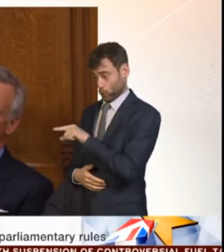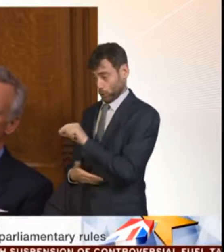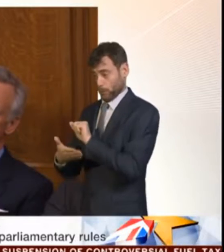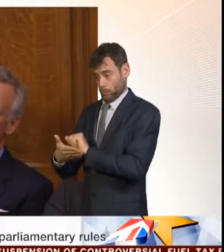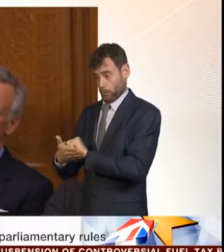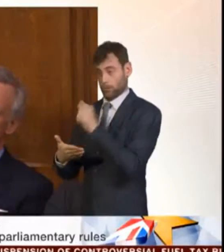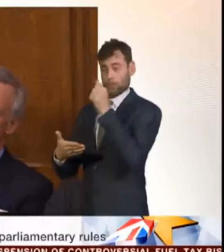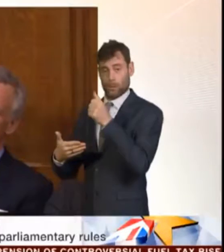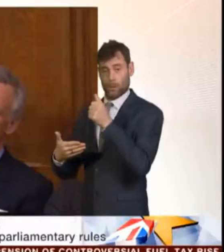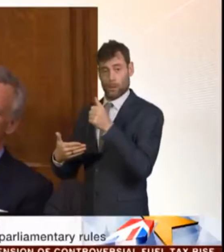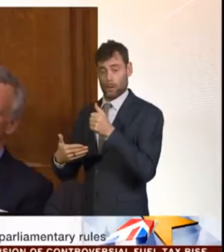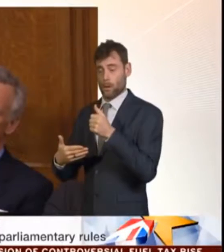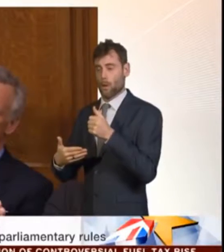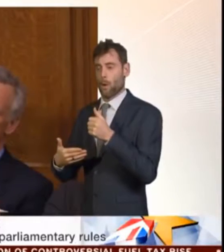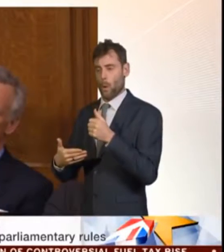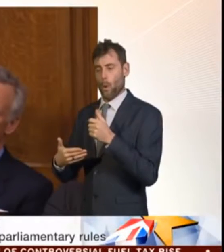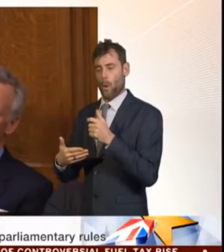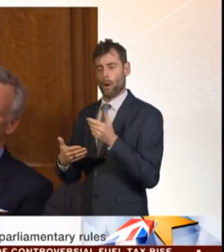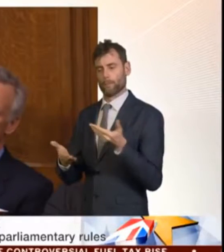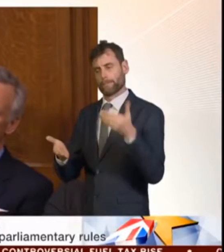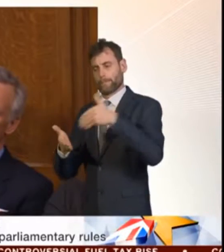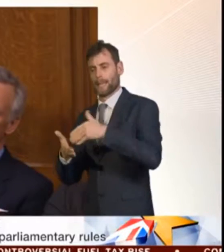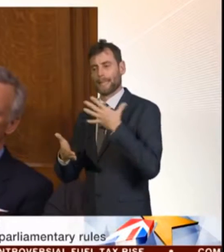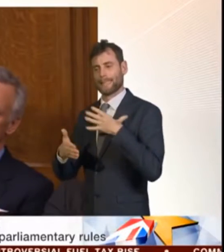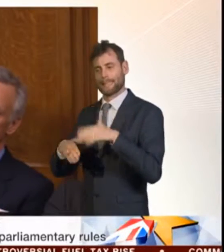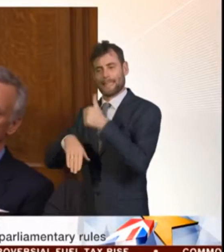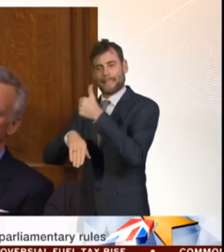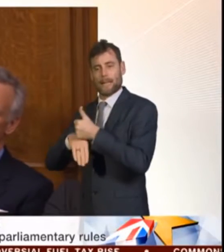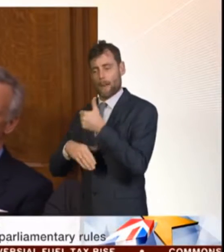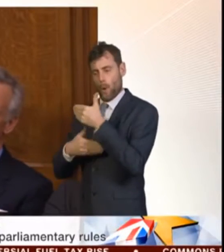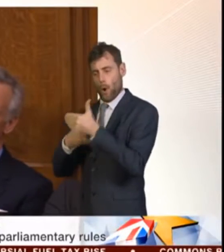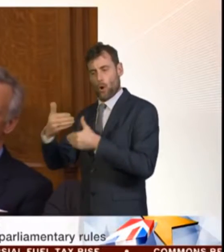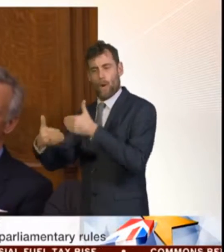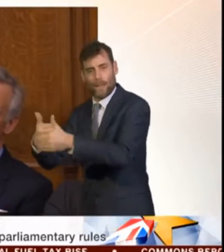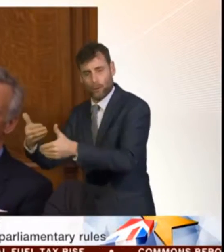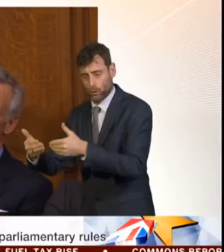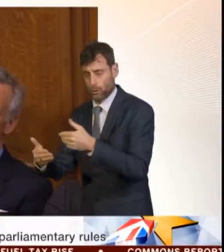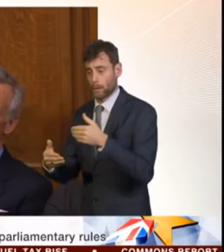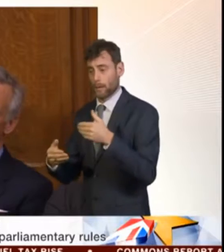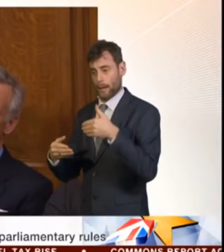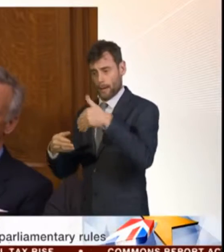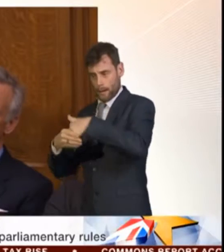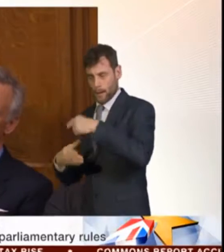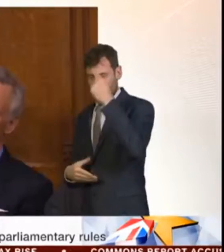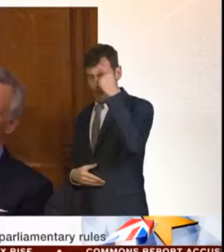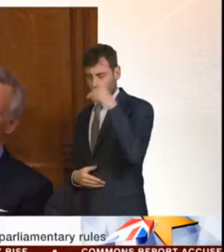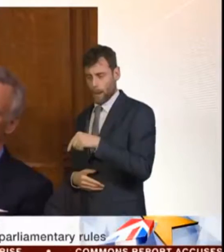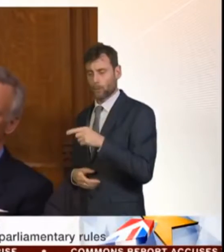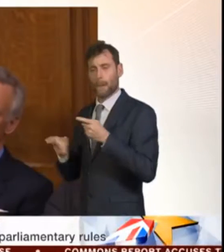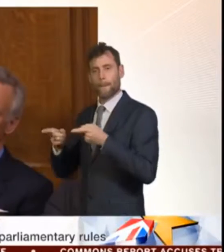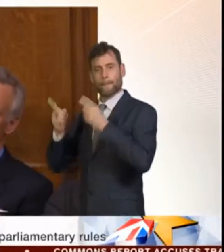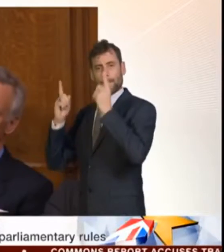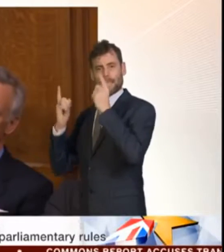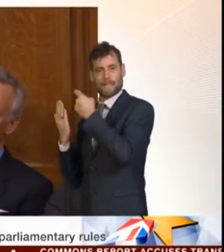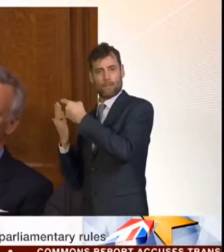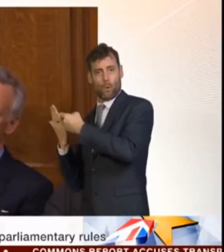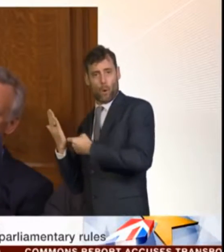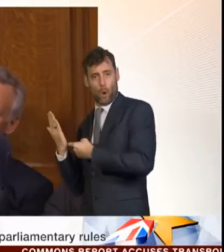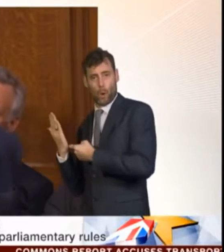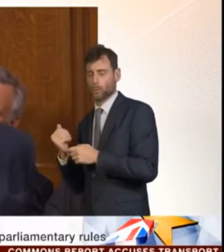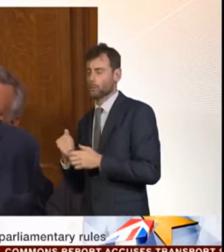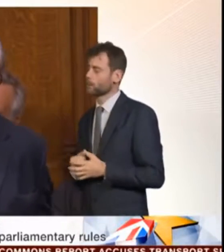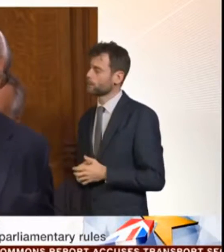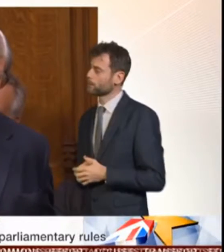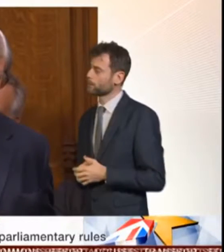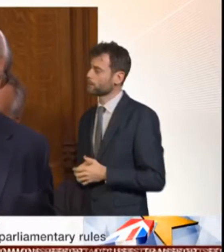this particular convention, which includes the question of the ministerial code, which I shall come on to in a moment, quite